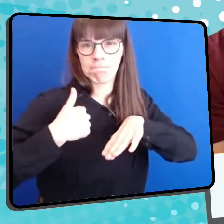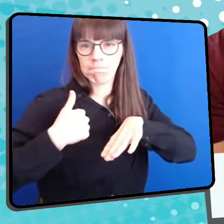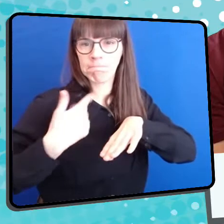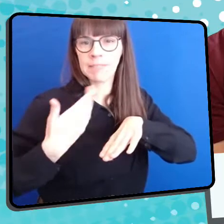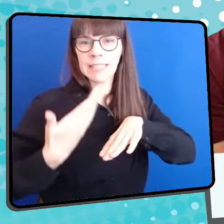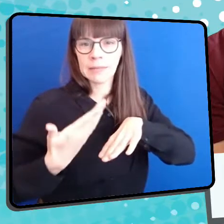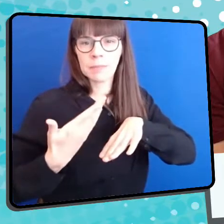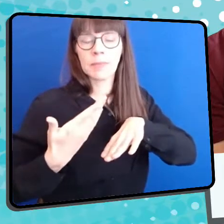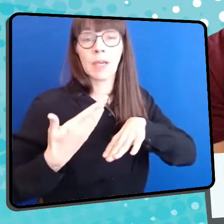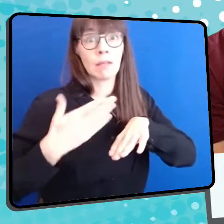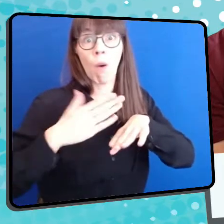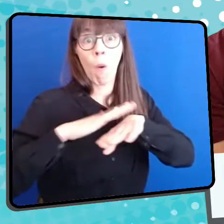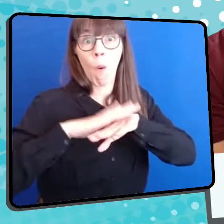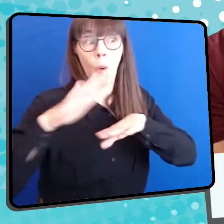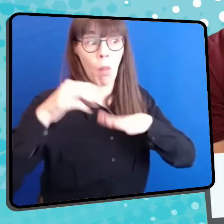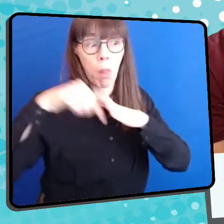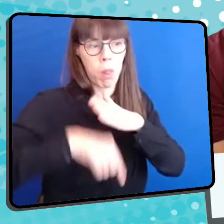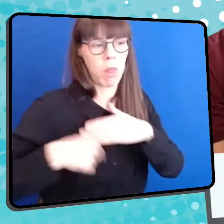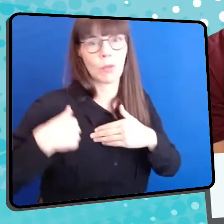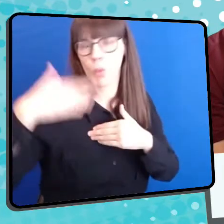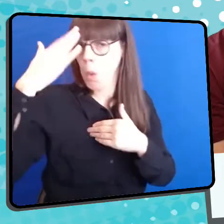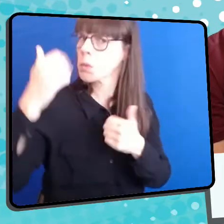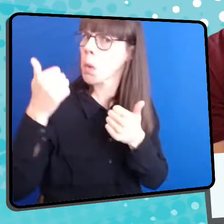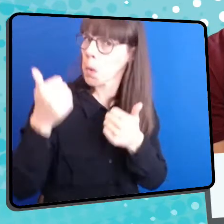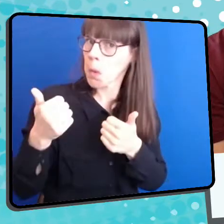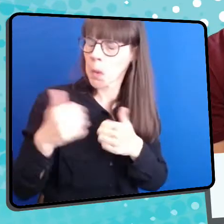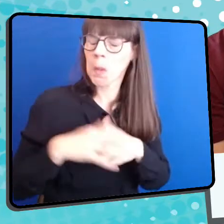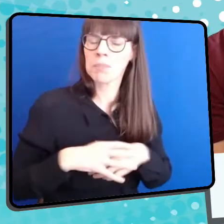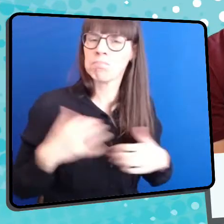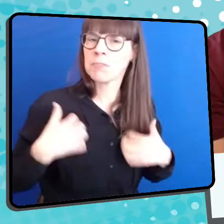other parts. So that's a good one. That's a really good one.